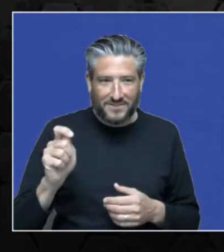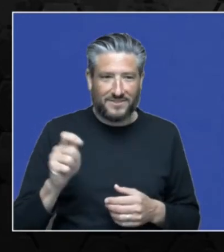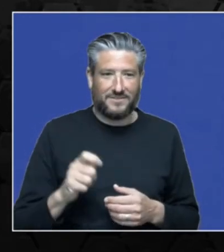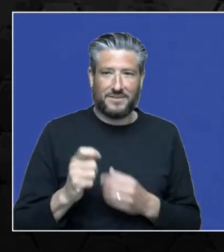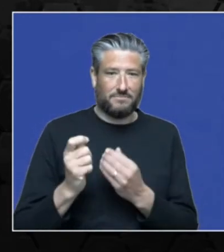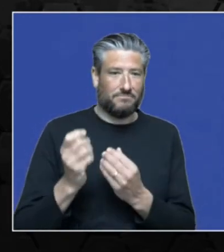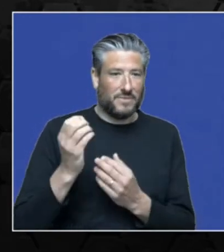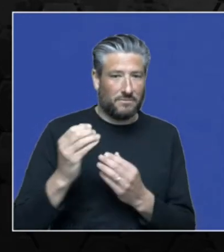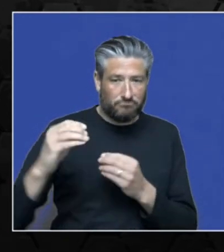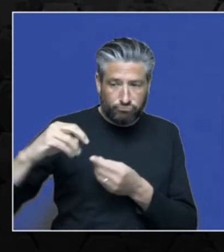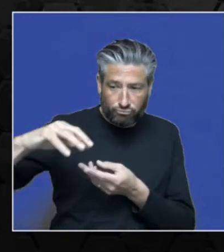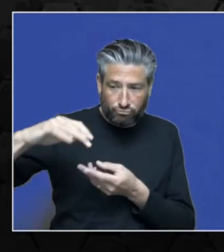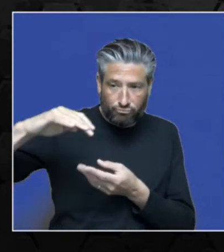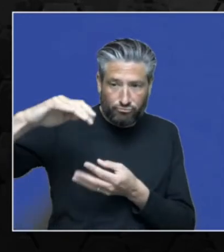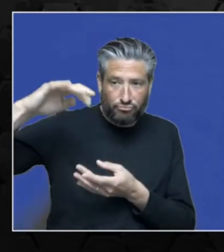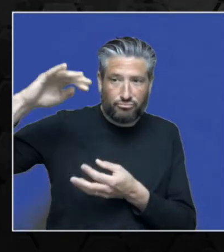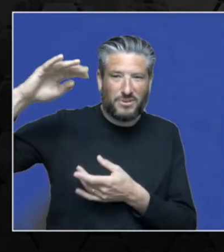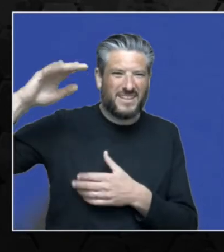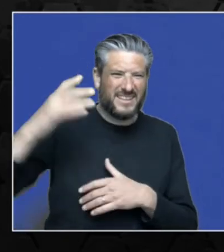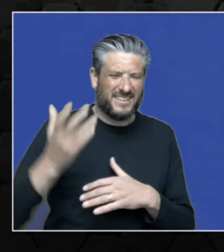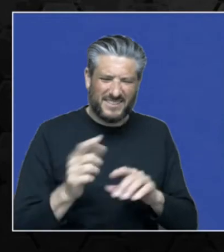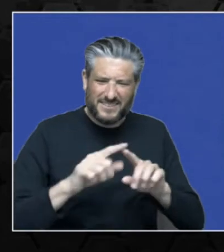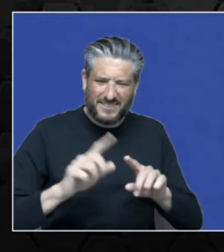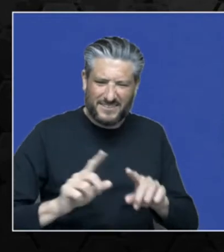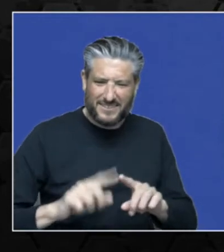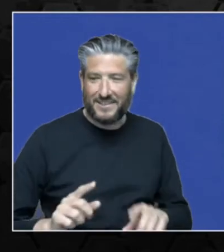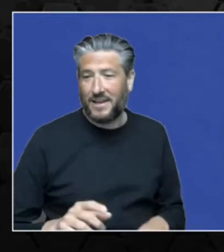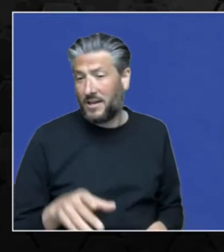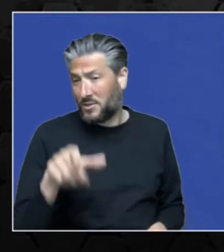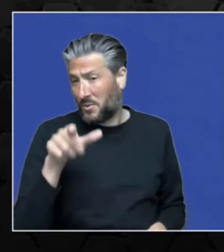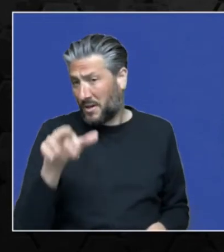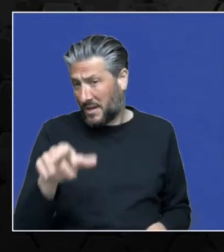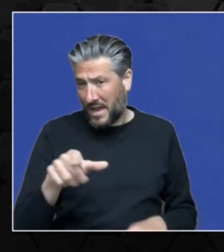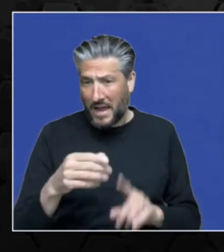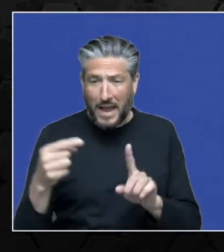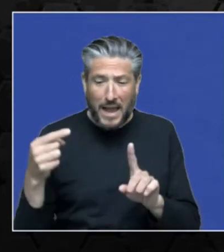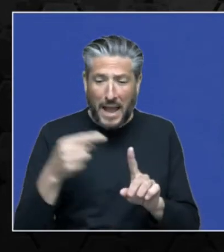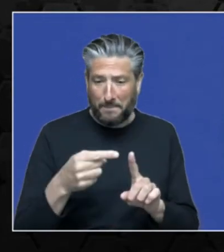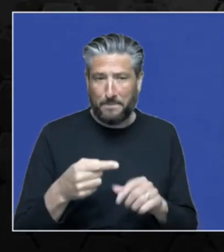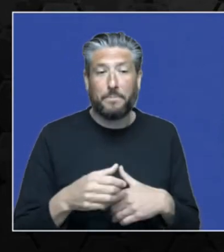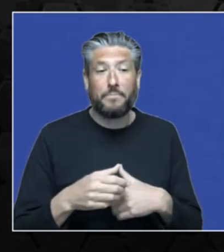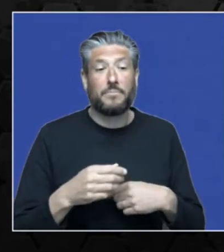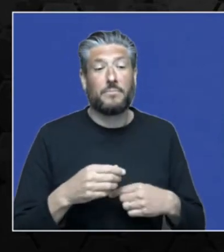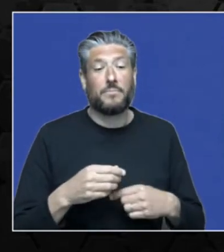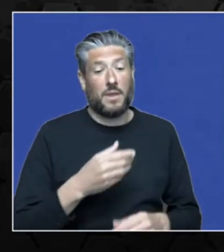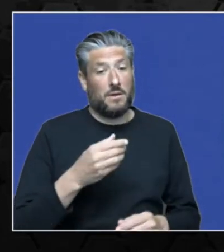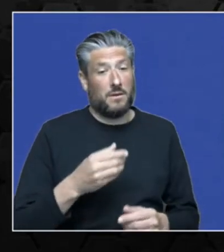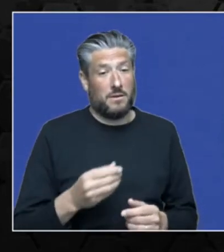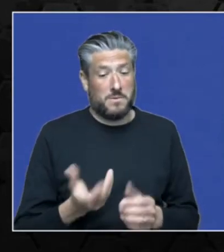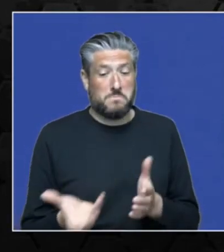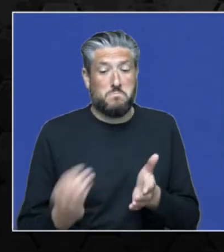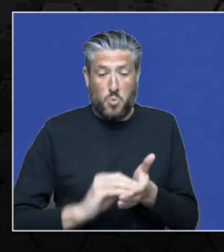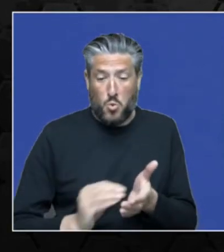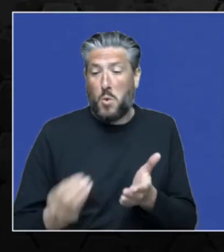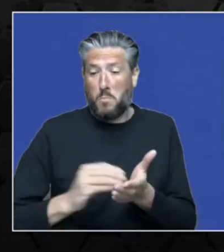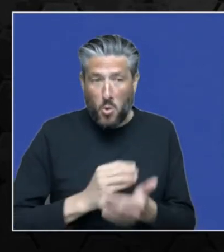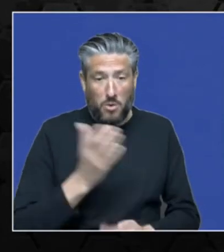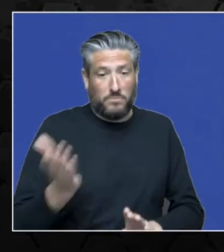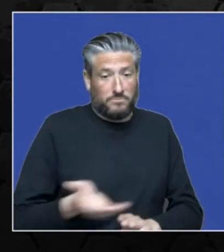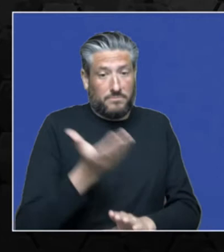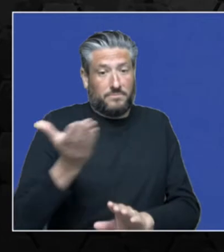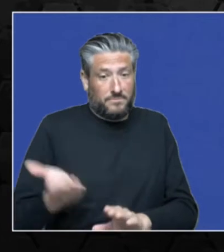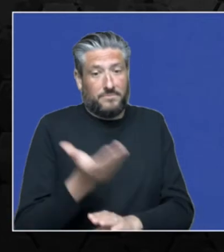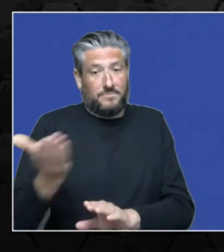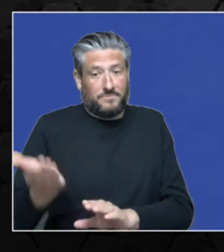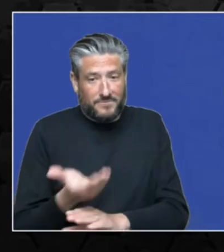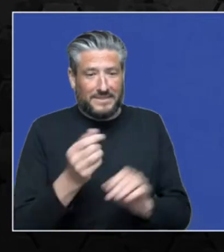state being changed. So the whole idea over here is to do this thing repeatedly till your game gets over, basically. So whether you like